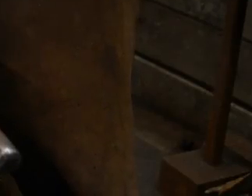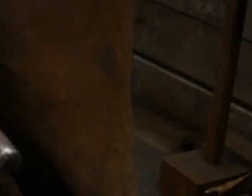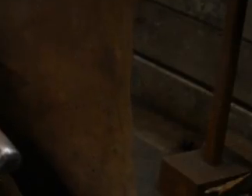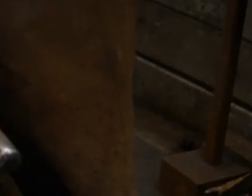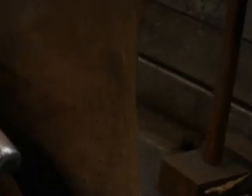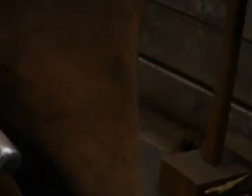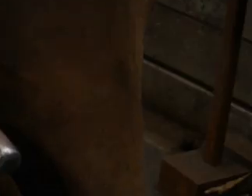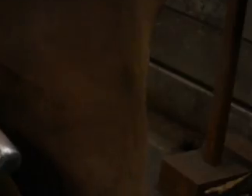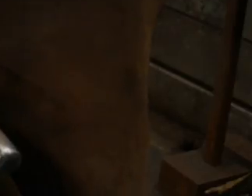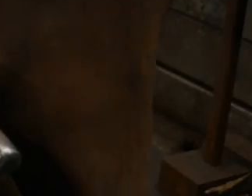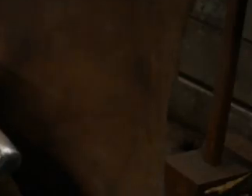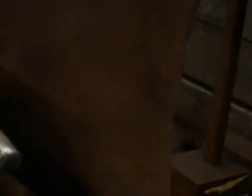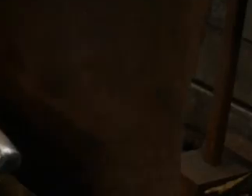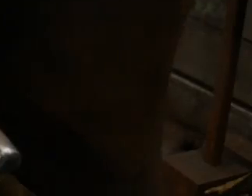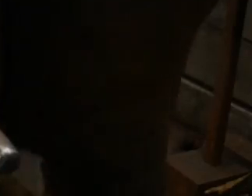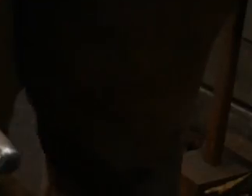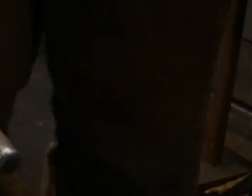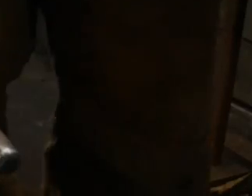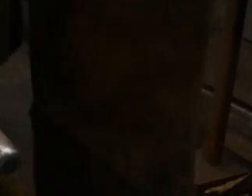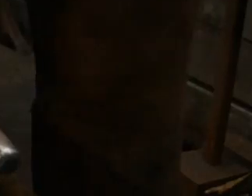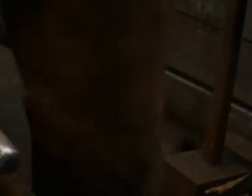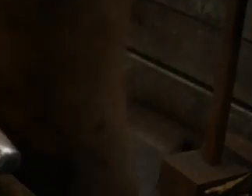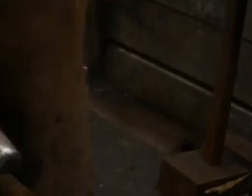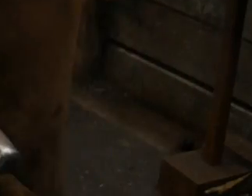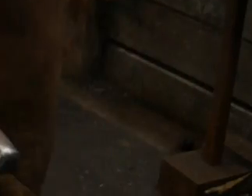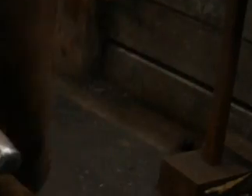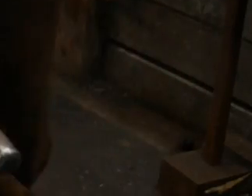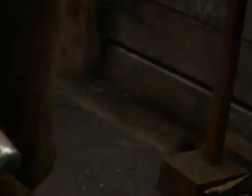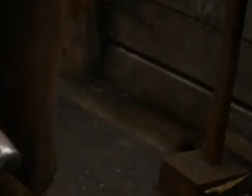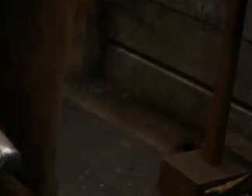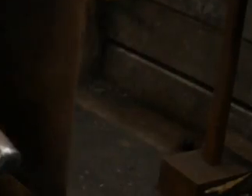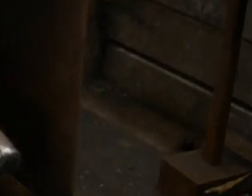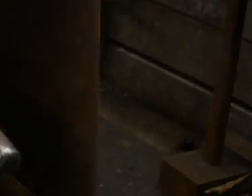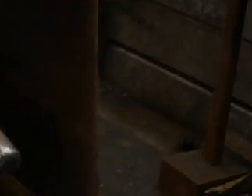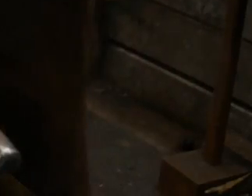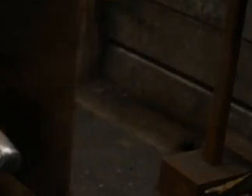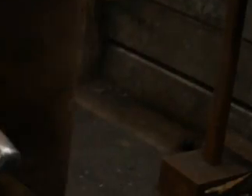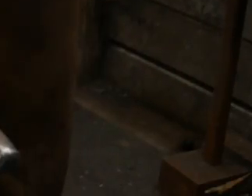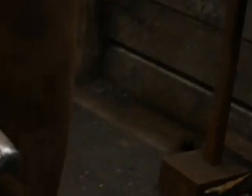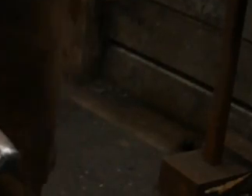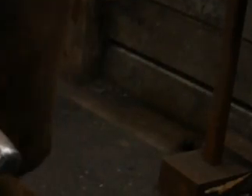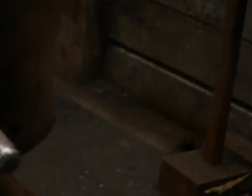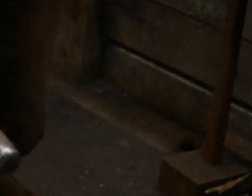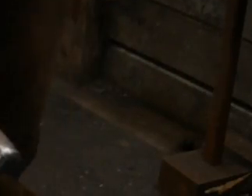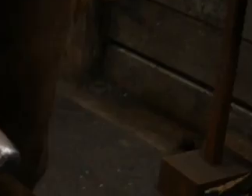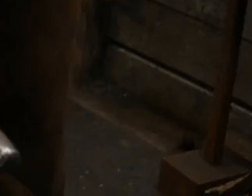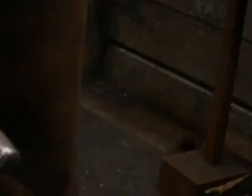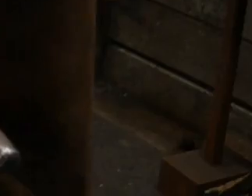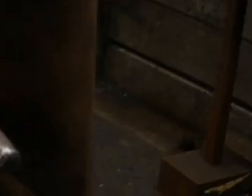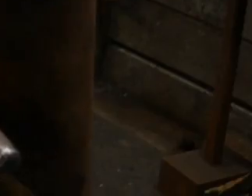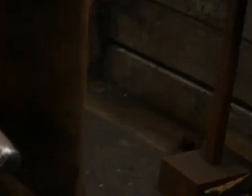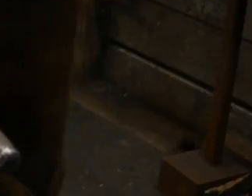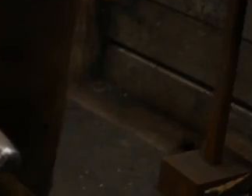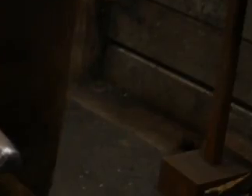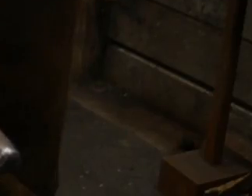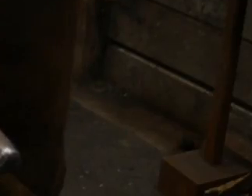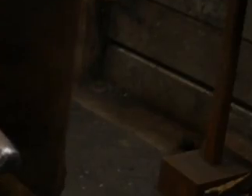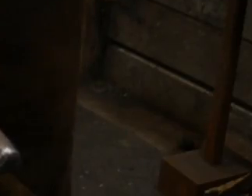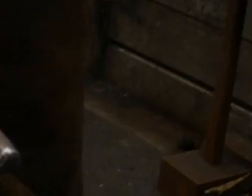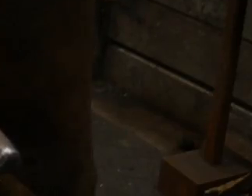Mm-hmm. Does that make pretty good sense there, yeah, honey? It looked like it was coherent. Uh-huh. Okay, so we have to put a